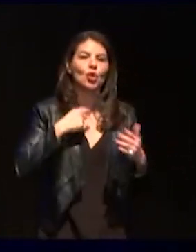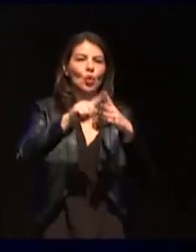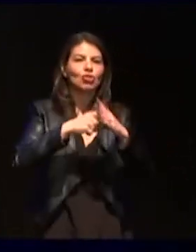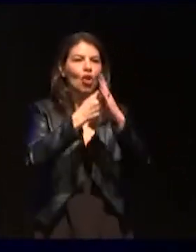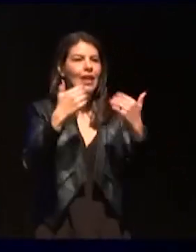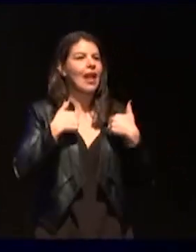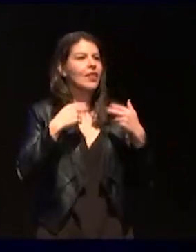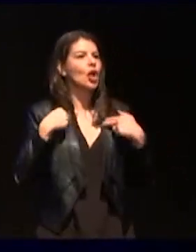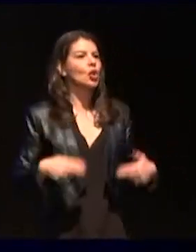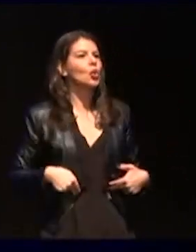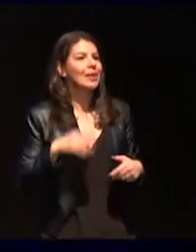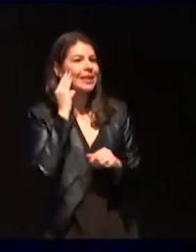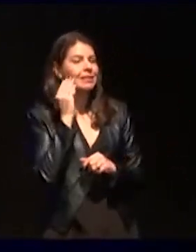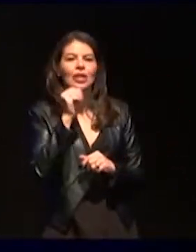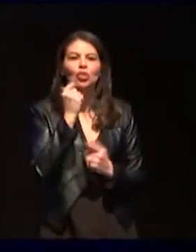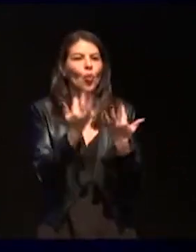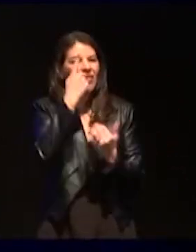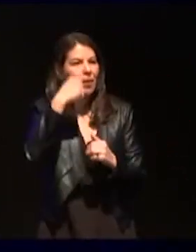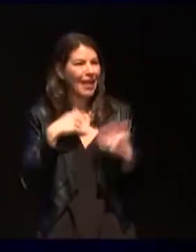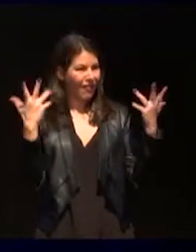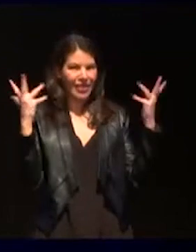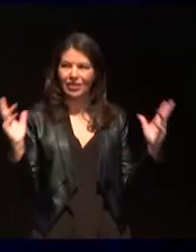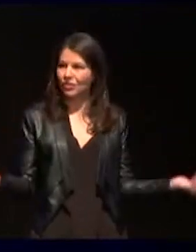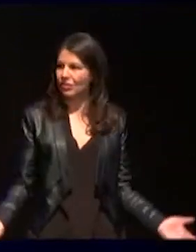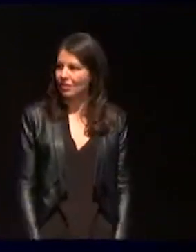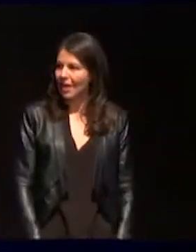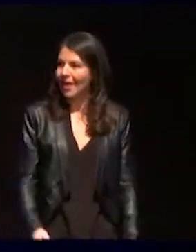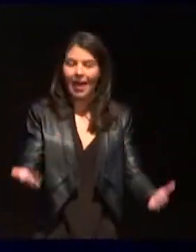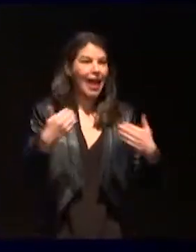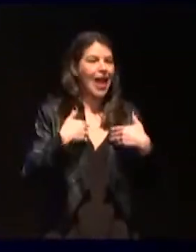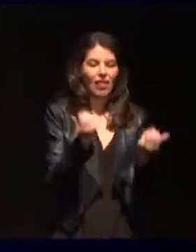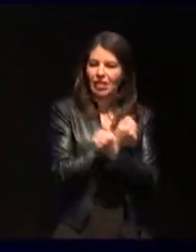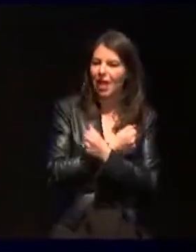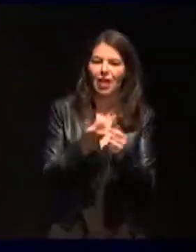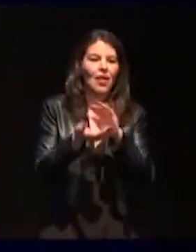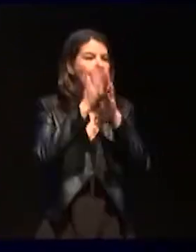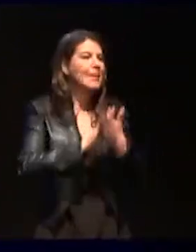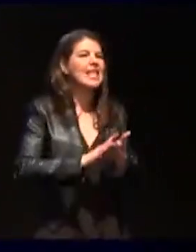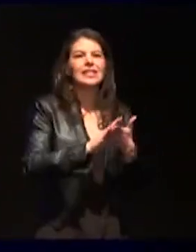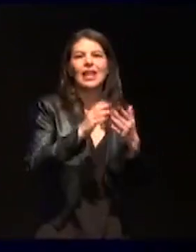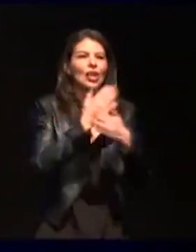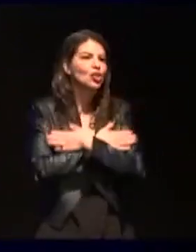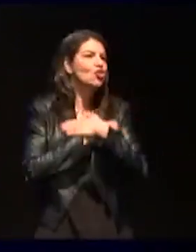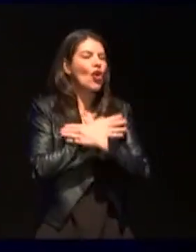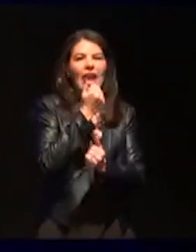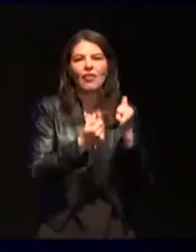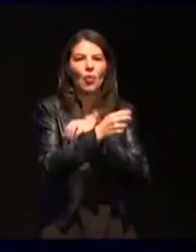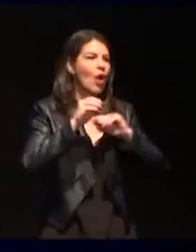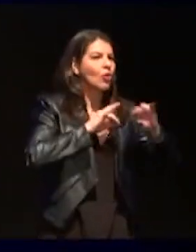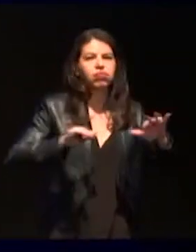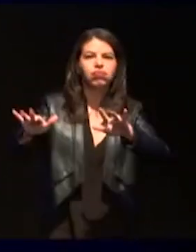human incarnation. You know, don't wait for me. I've already done everything. I got love, peace, joy, wisdom, and harmony everywhere. It's being expressed